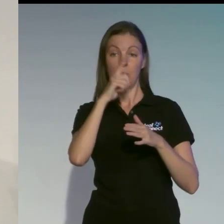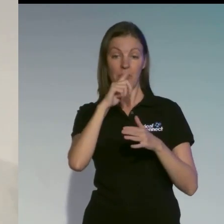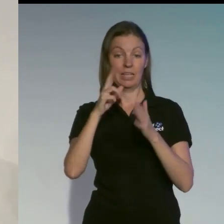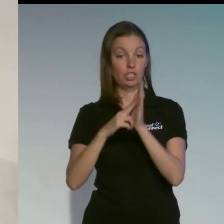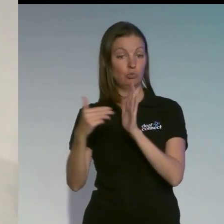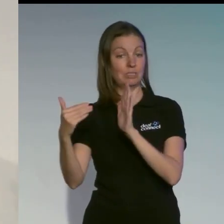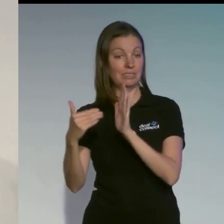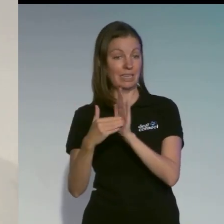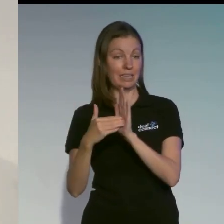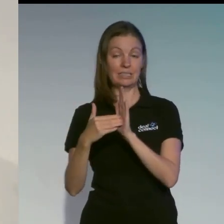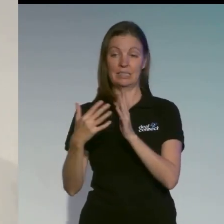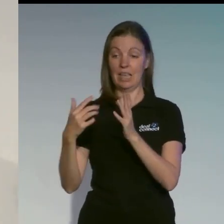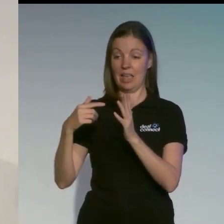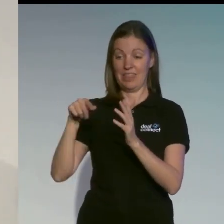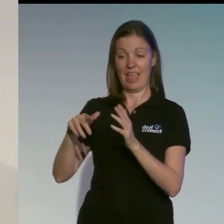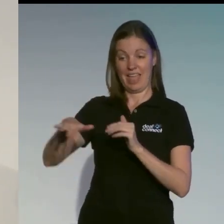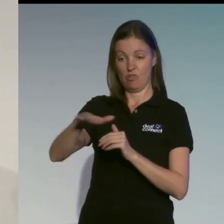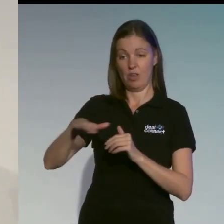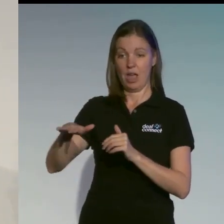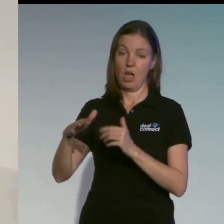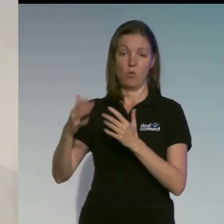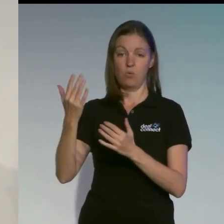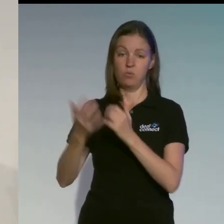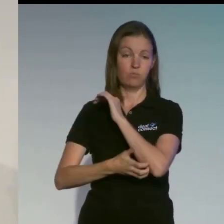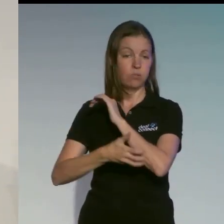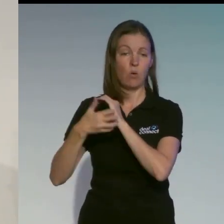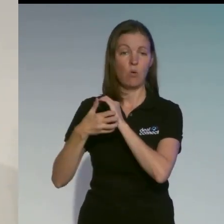are amongst the poorest people, least paid people in the country.